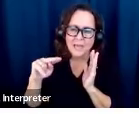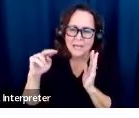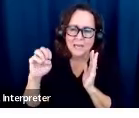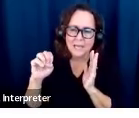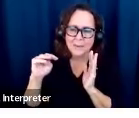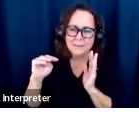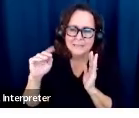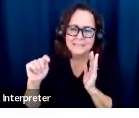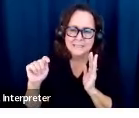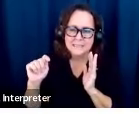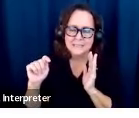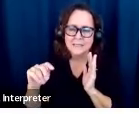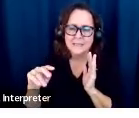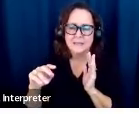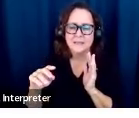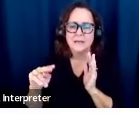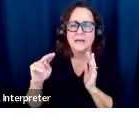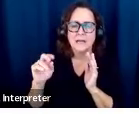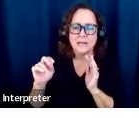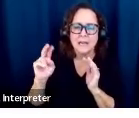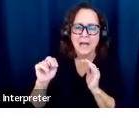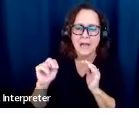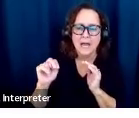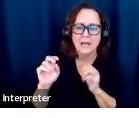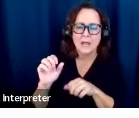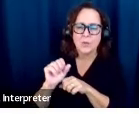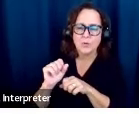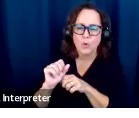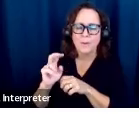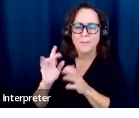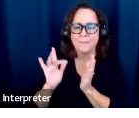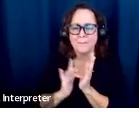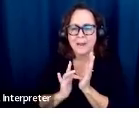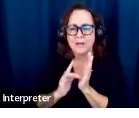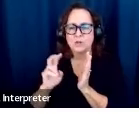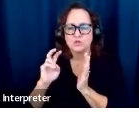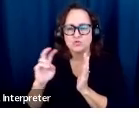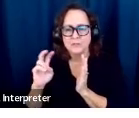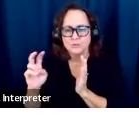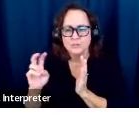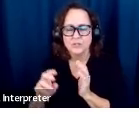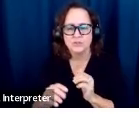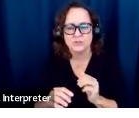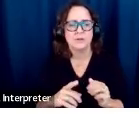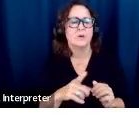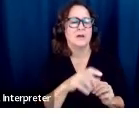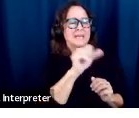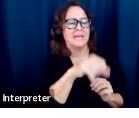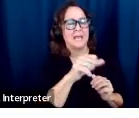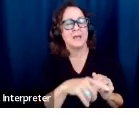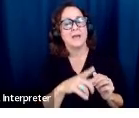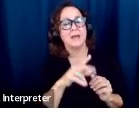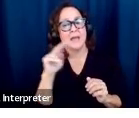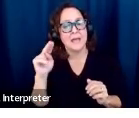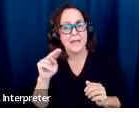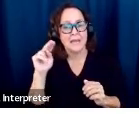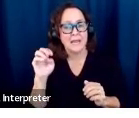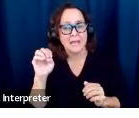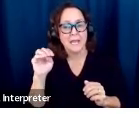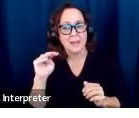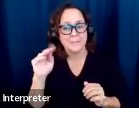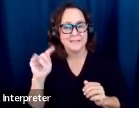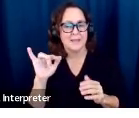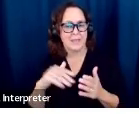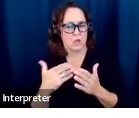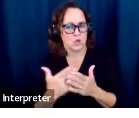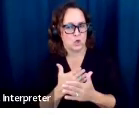NEMT. Could Oh, you yeah. explain the rationale a little bit if we have that information? Yeah, so that actually is a new training